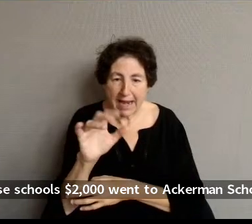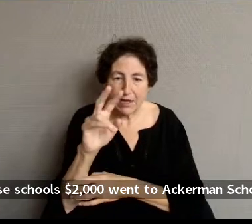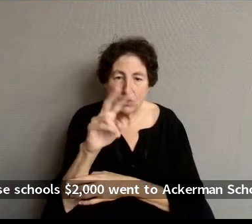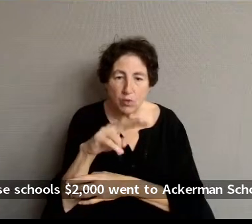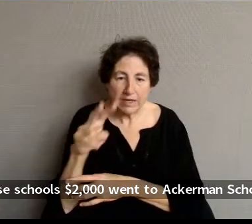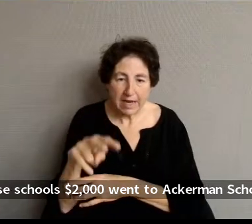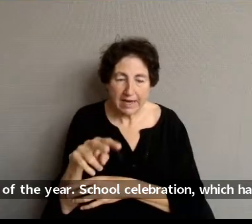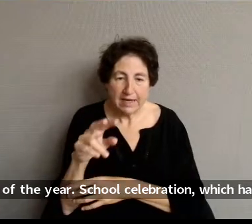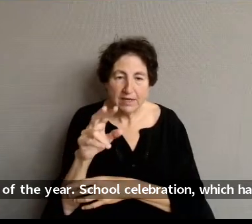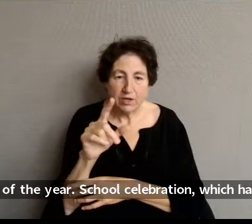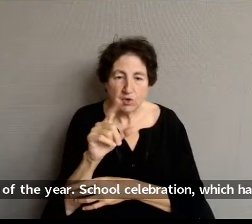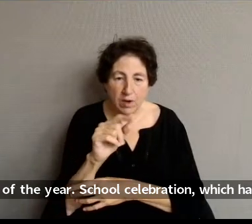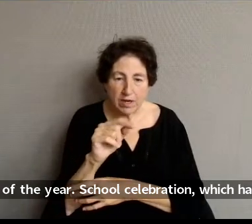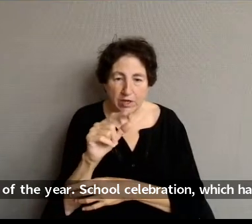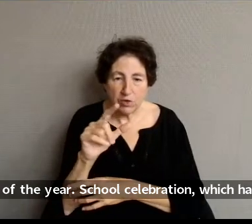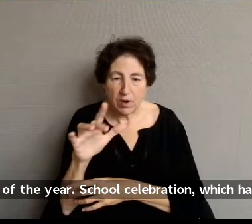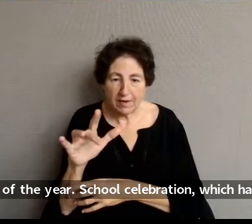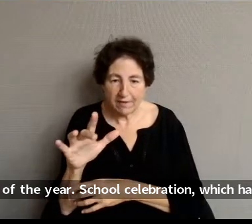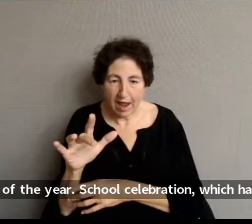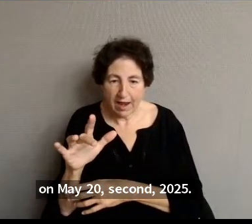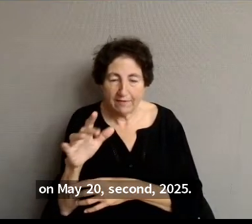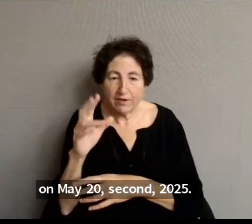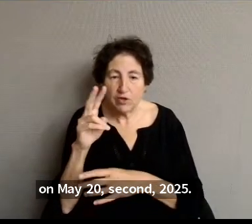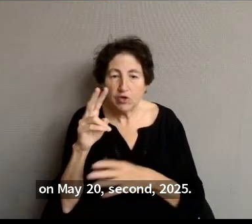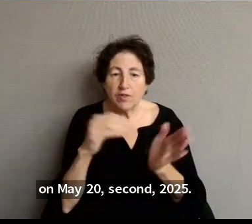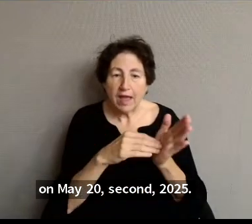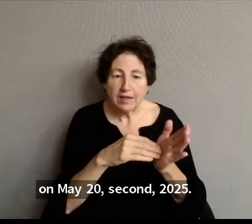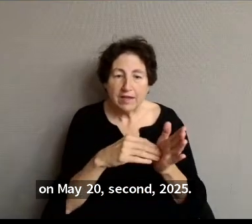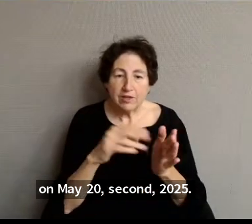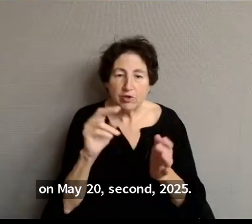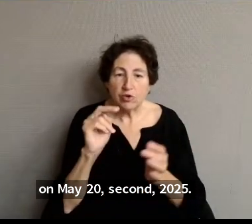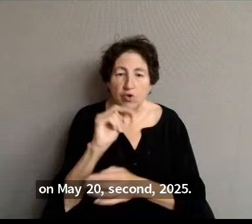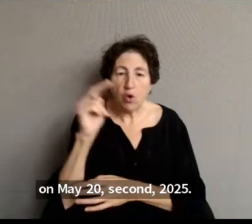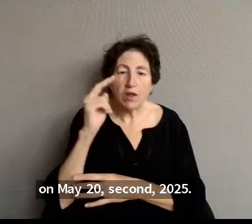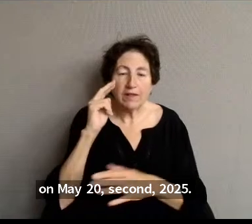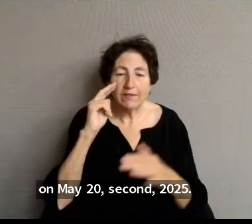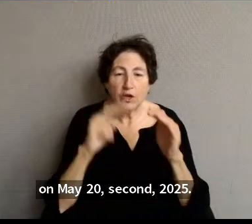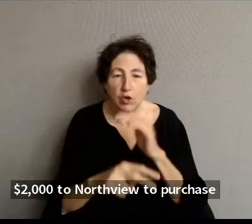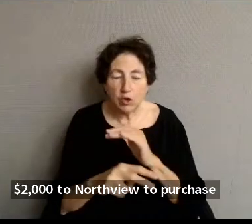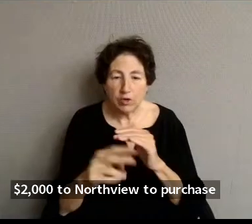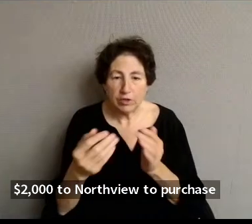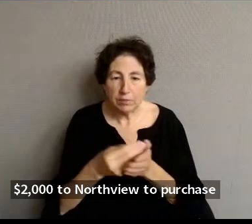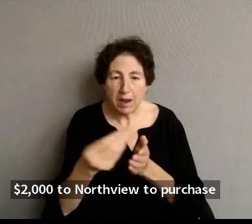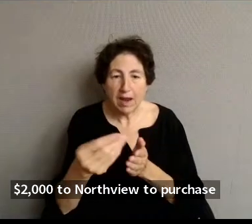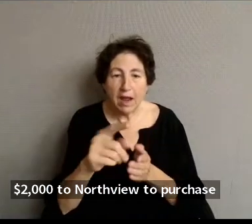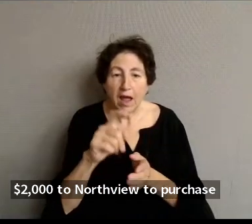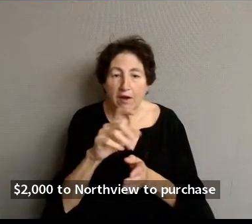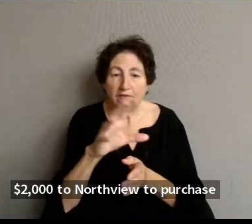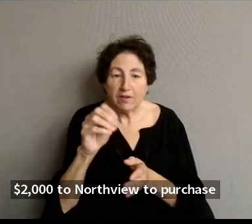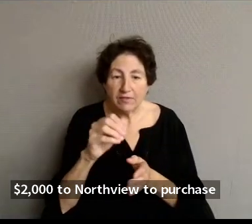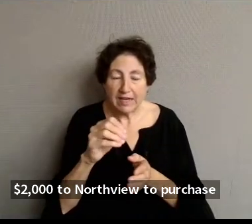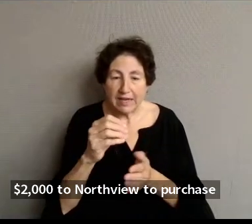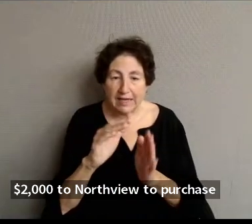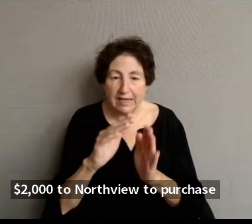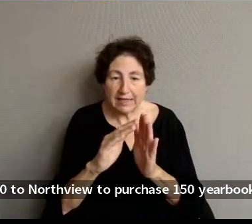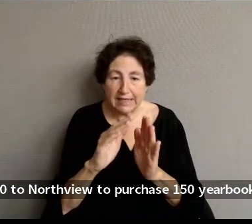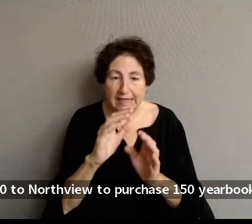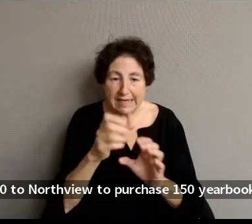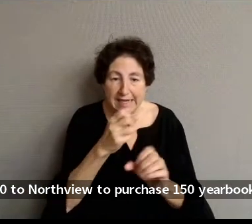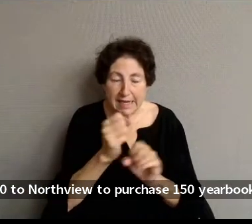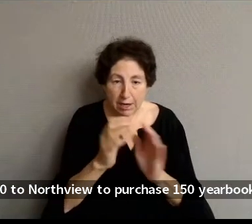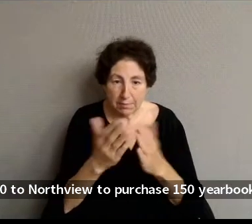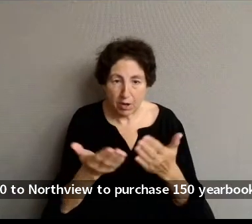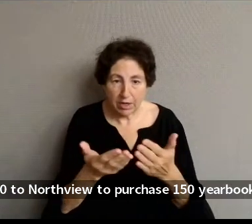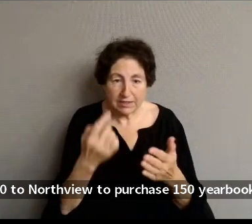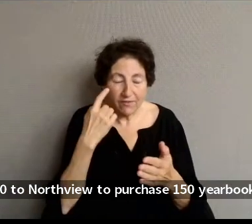2025. $2,000 to Northview to purchase 150 yearbooks for students. So the students won't